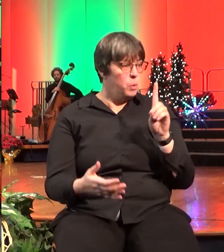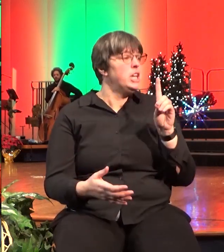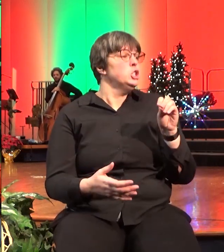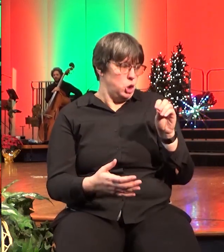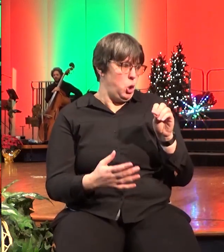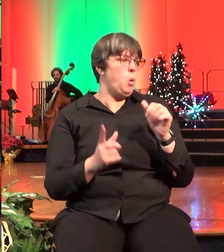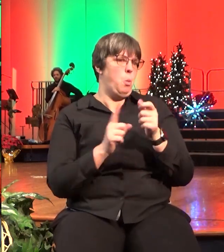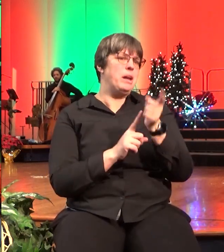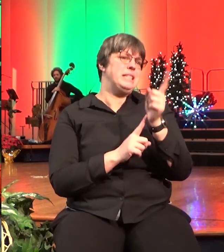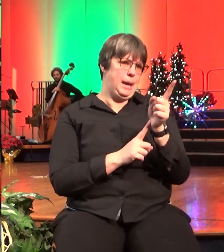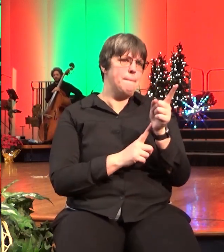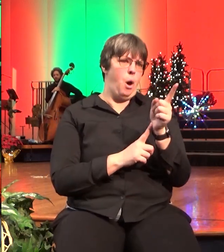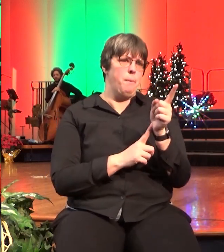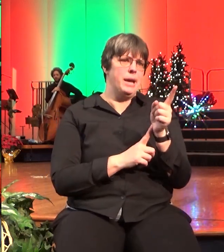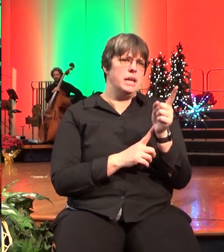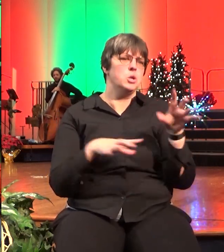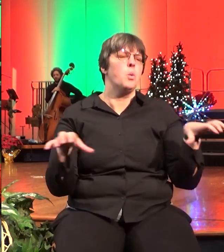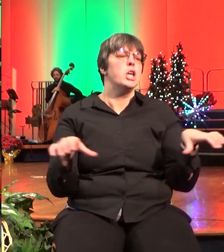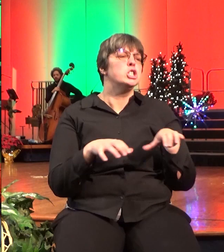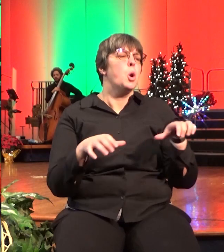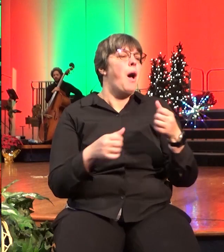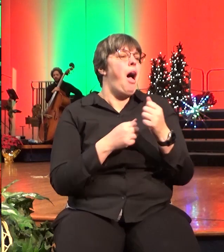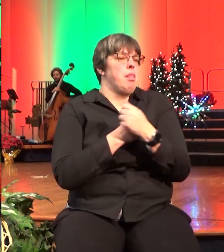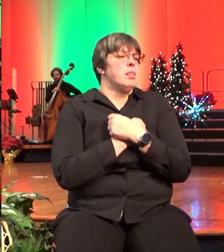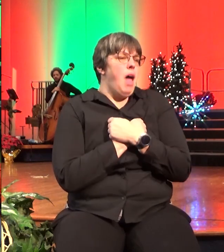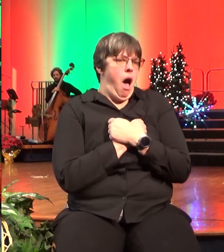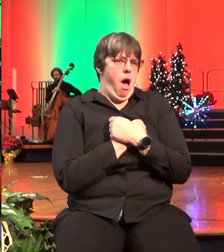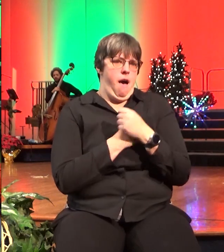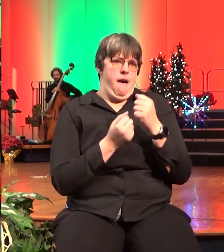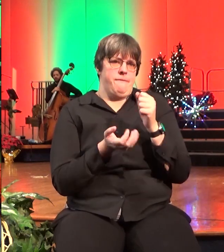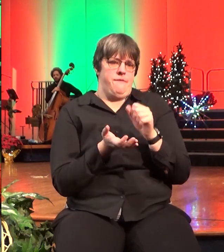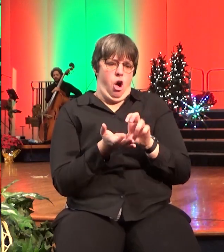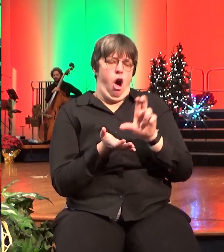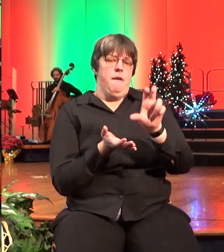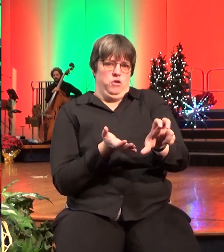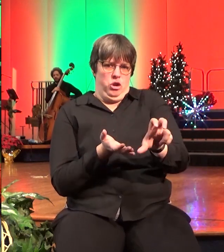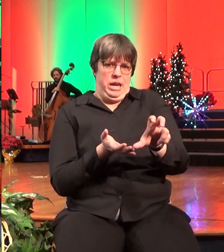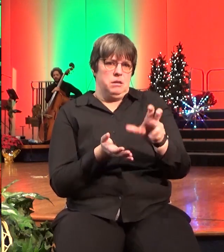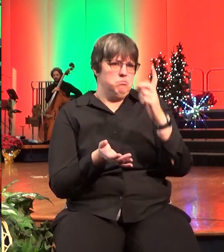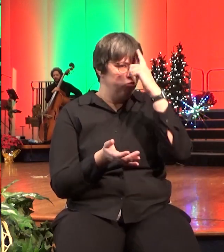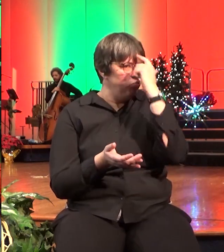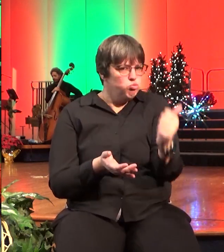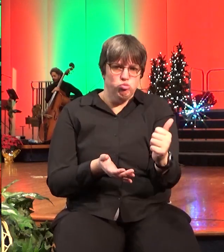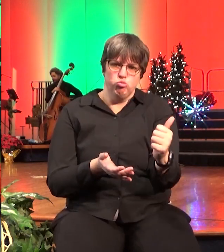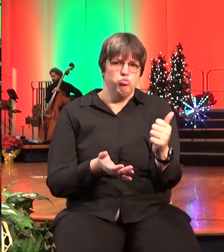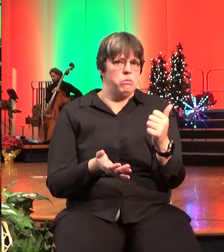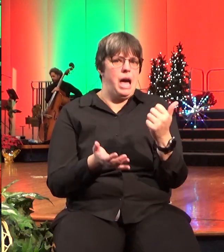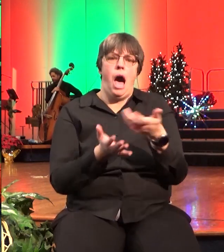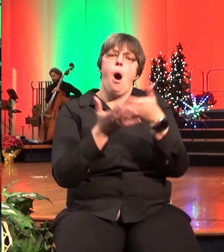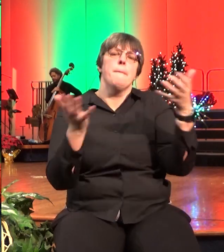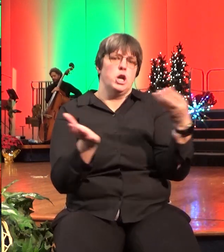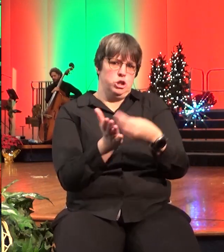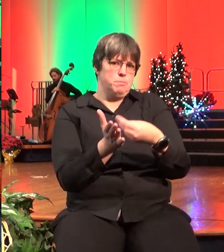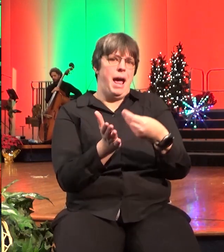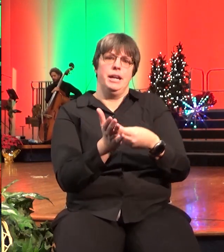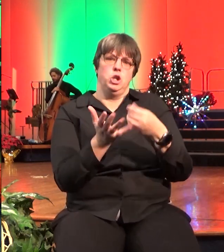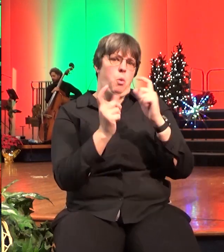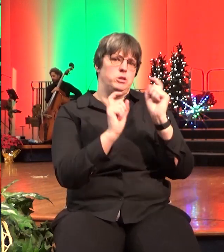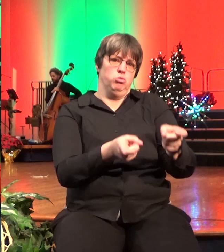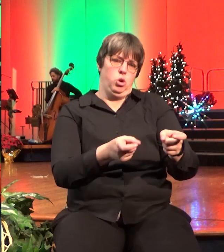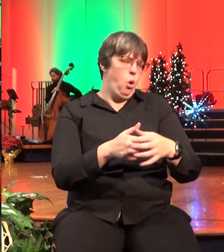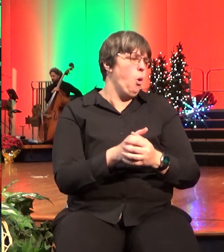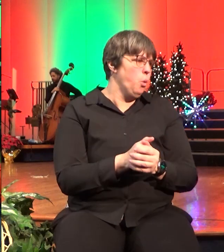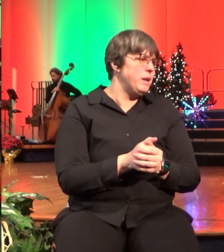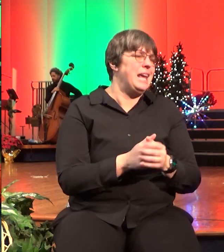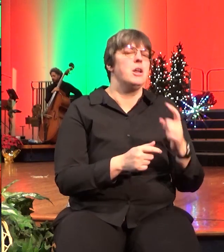moment to do a love offering at this time of our service. And so we invite you to consider circulating some good